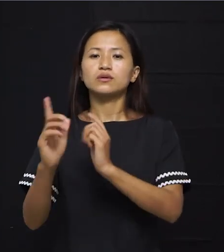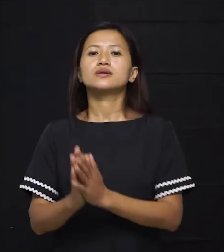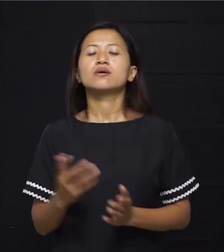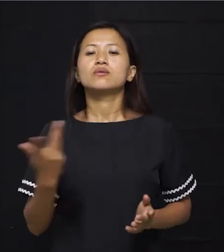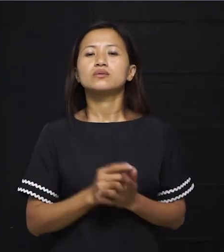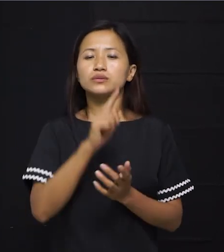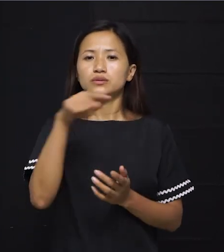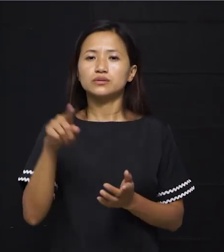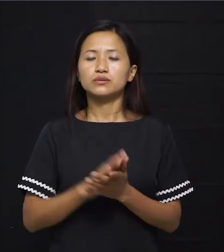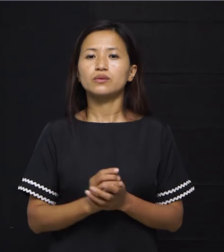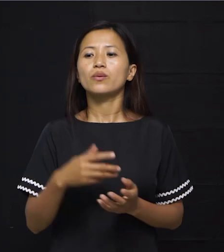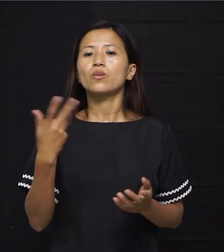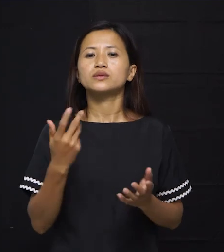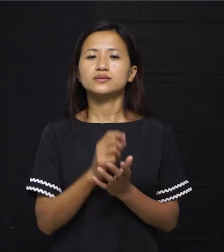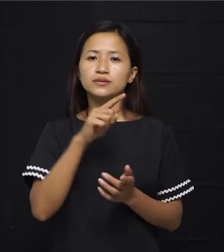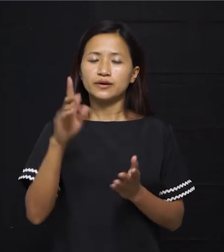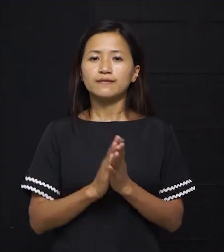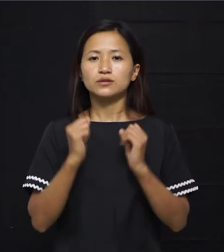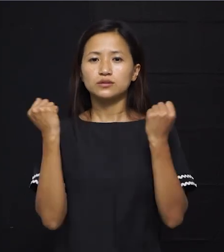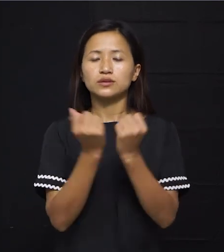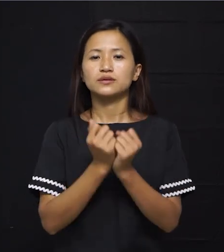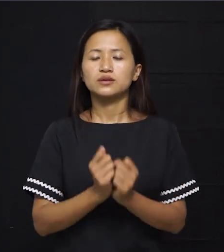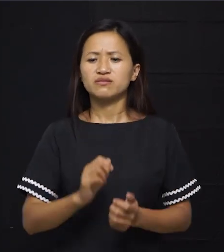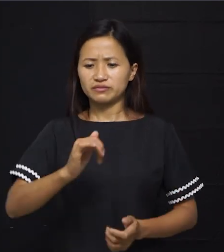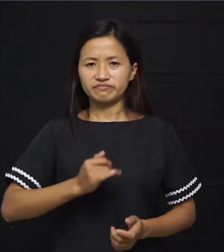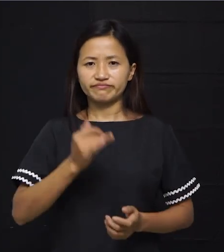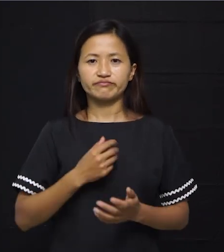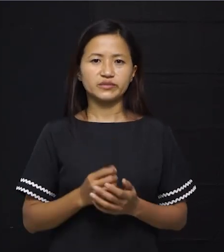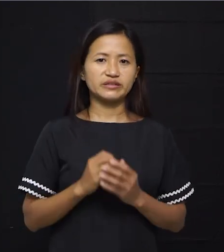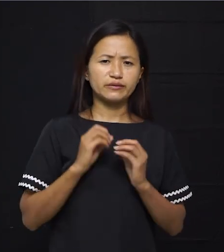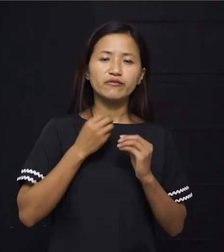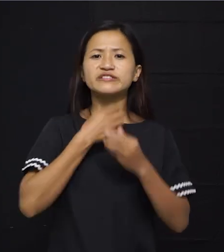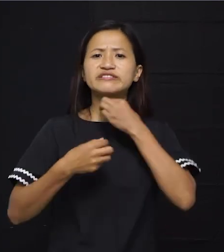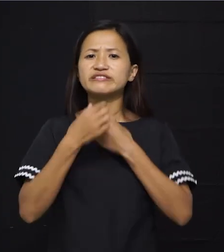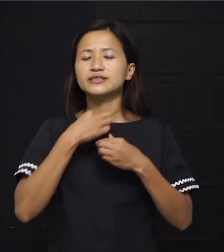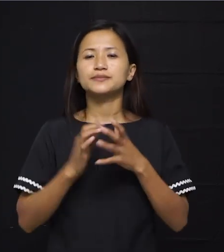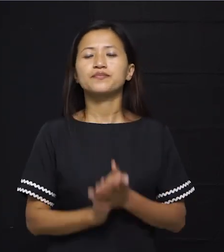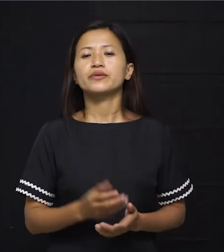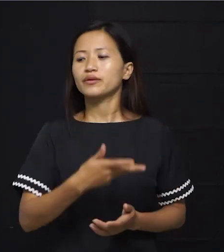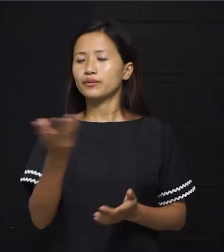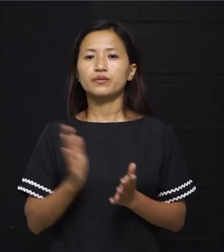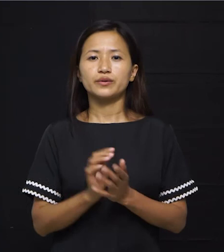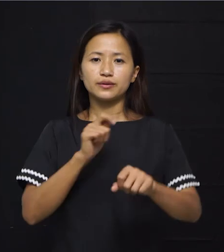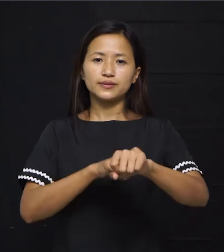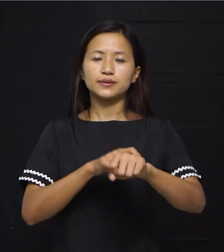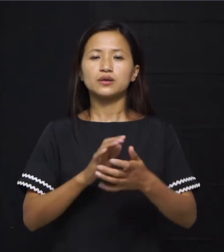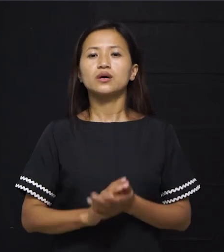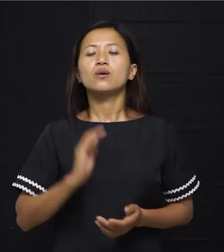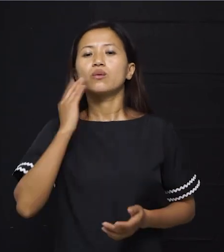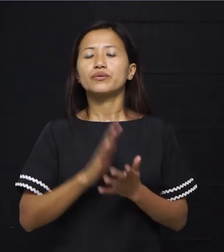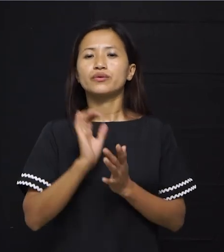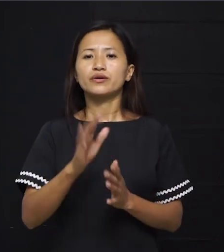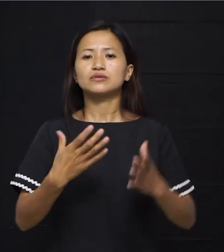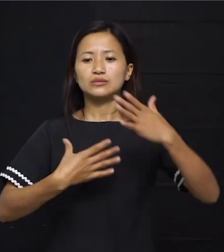what is right for the society. If you are selfish and thinks only for yourself, there will be a time, okay, when you have